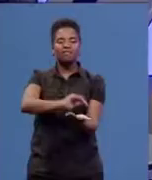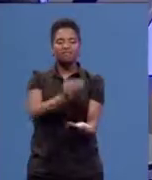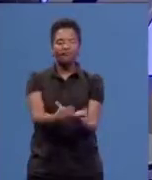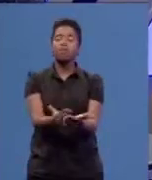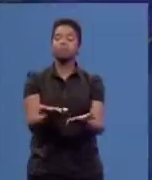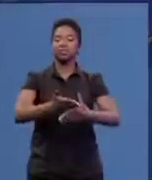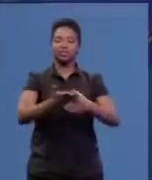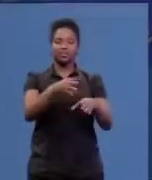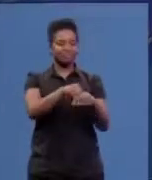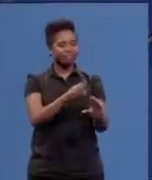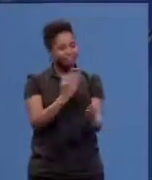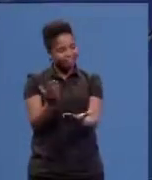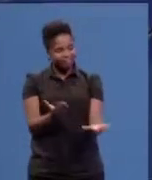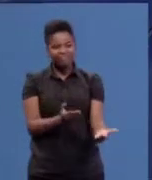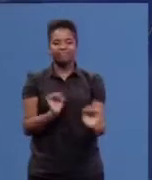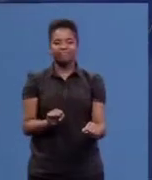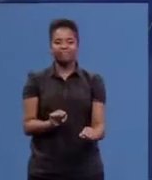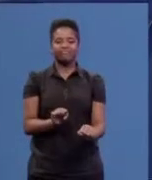itself.